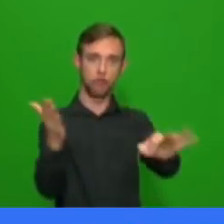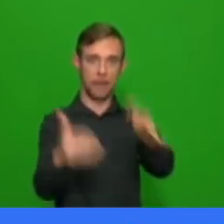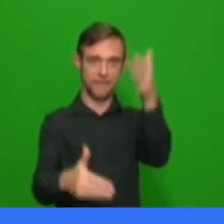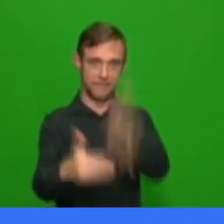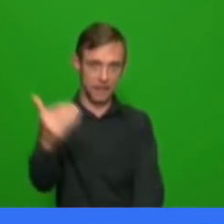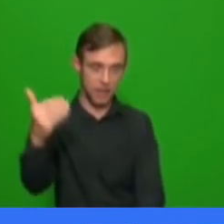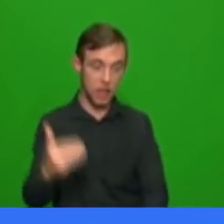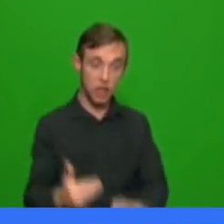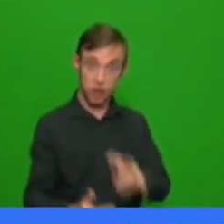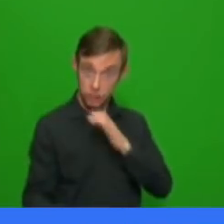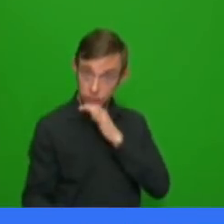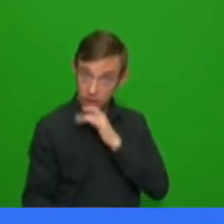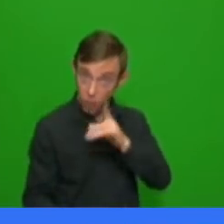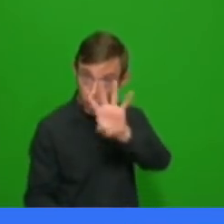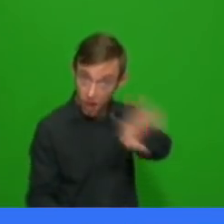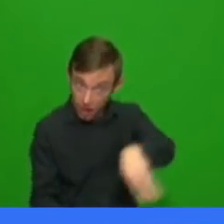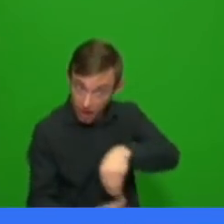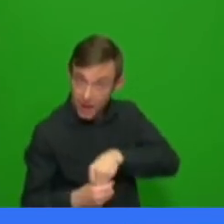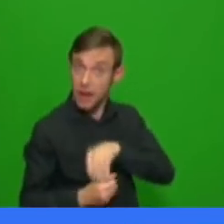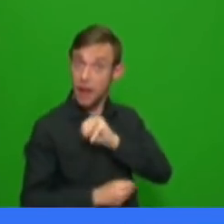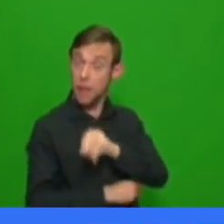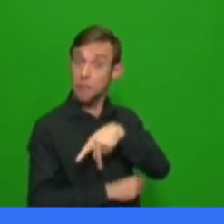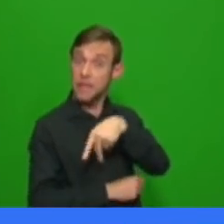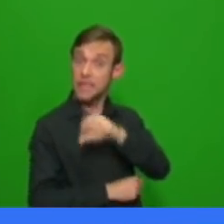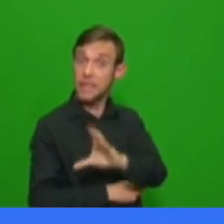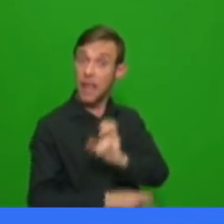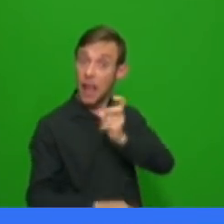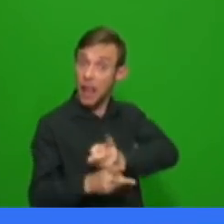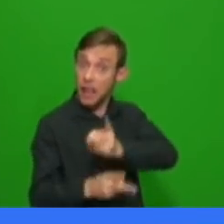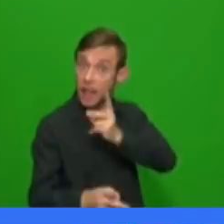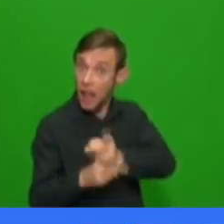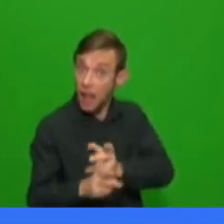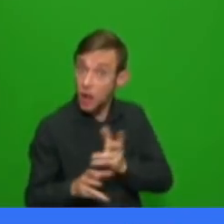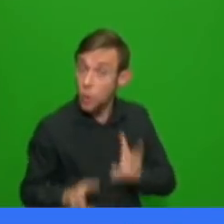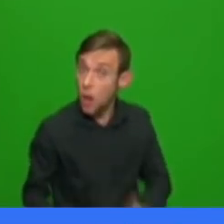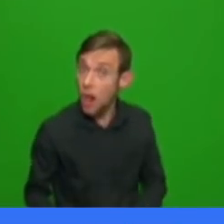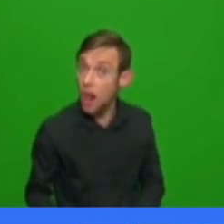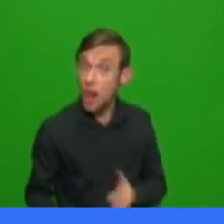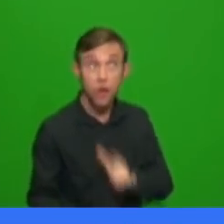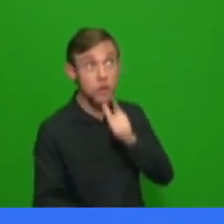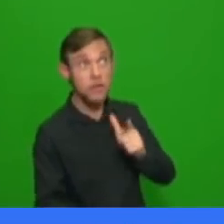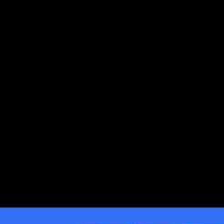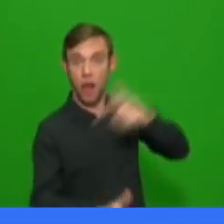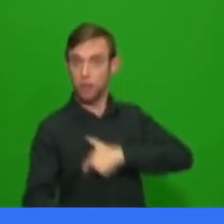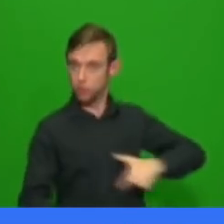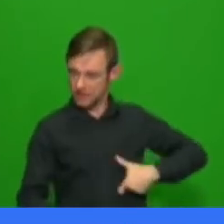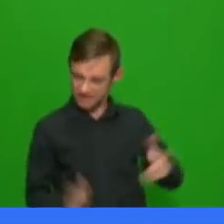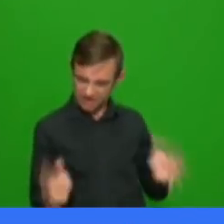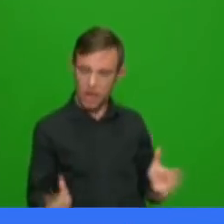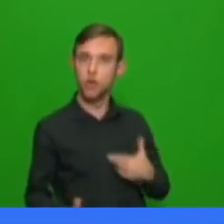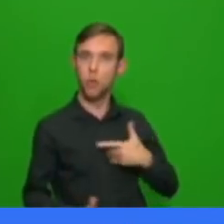told the President that you would be available to serve as Deputy Governor for another term?